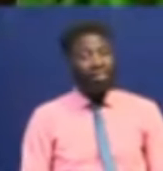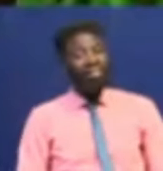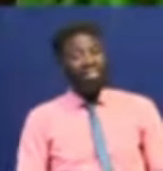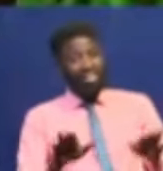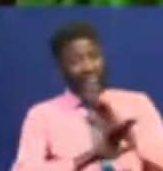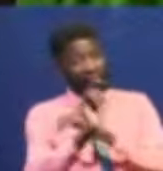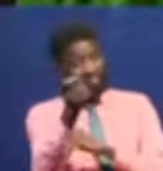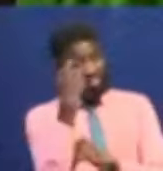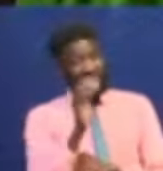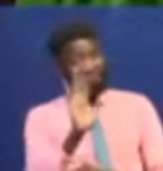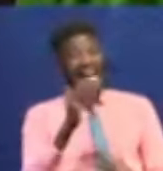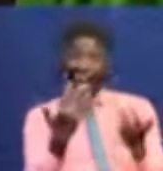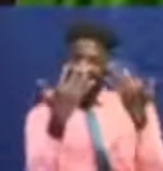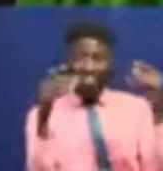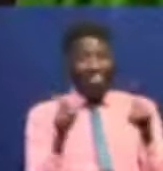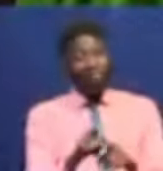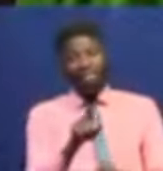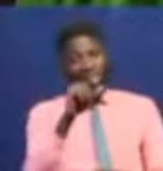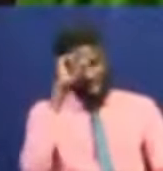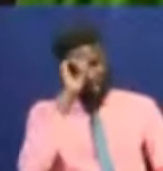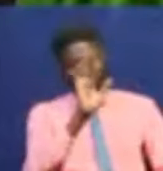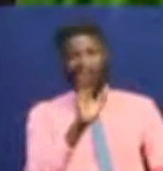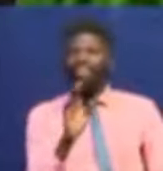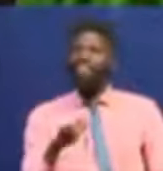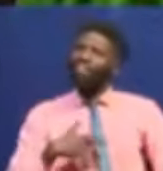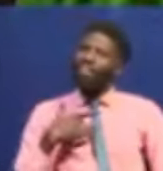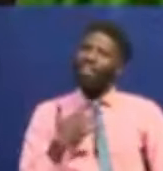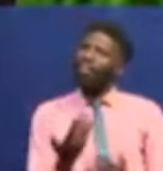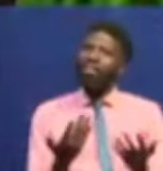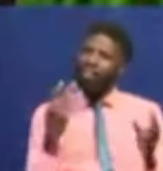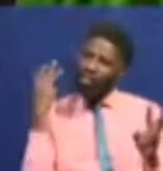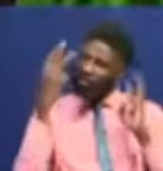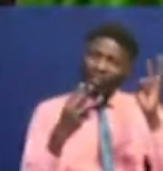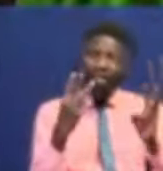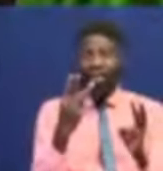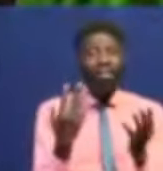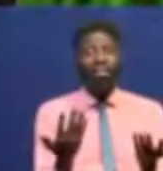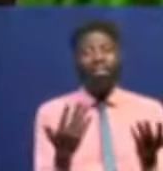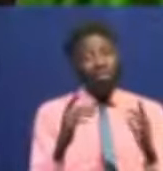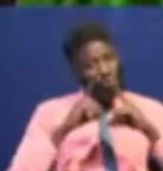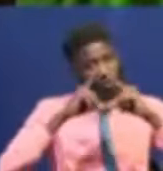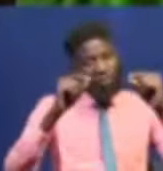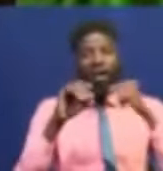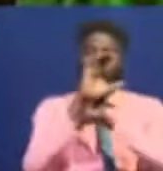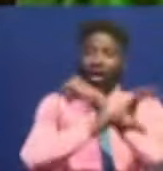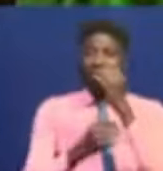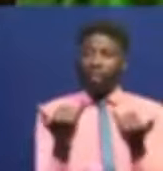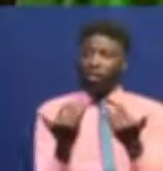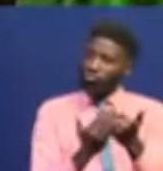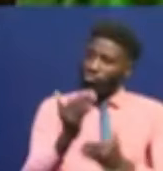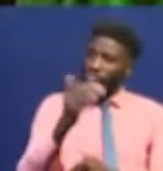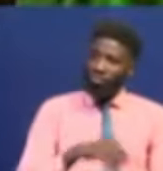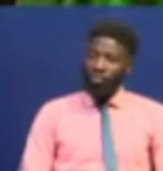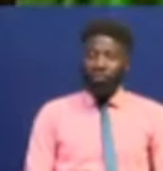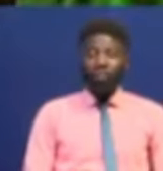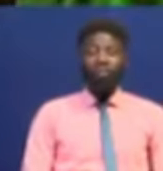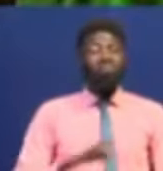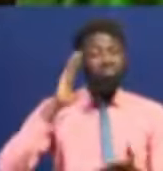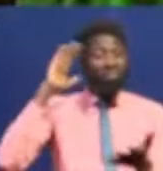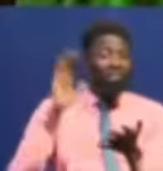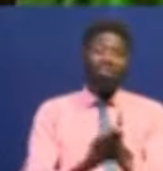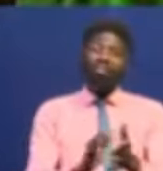so scary, Mr. President, sitting there and telling the whole country that from this moment on, we should not believe